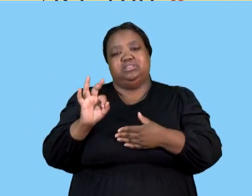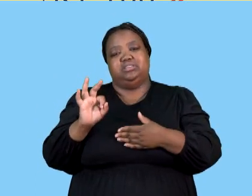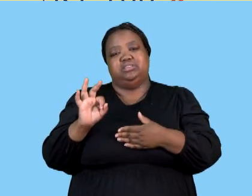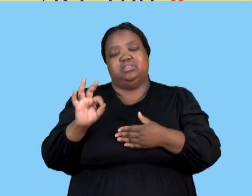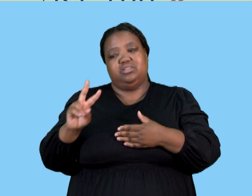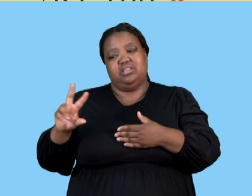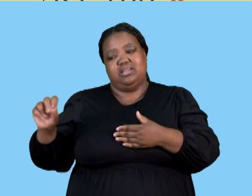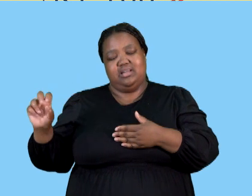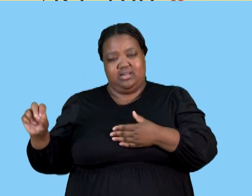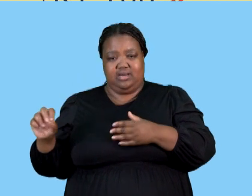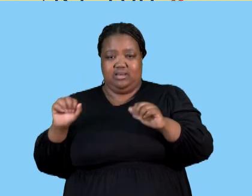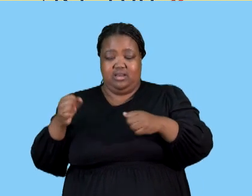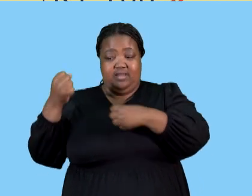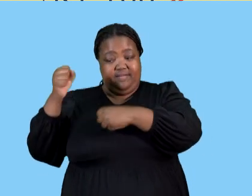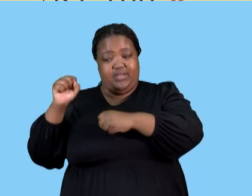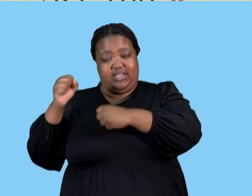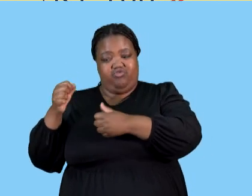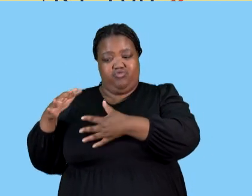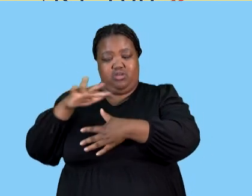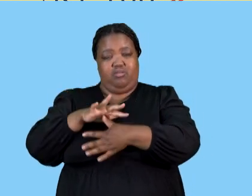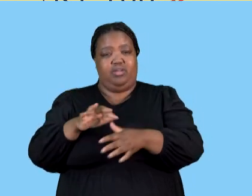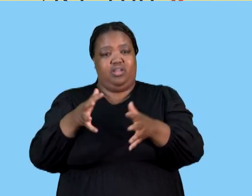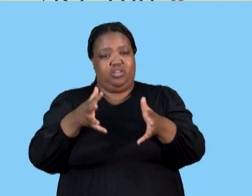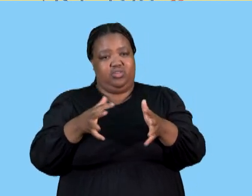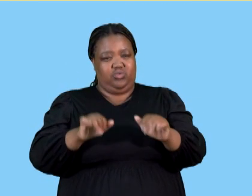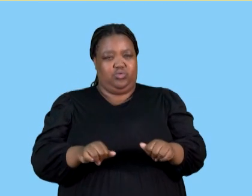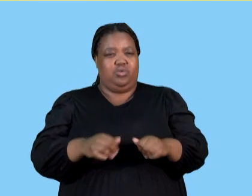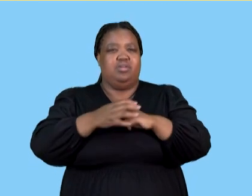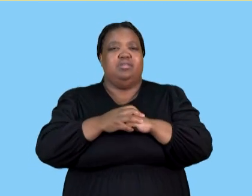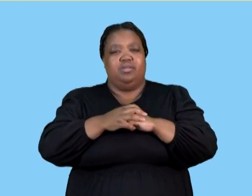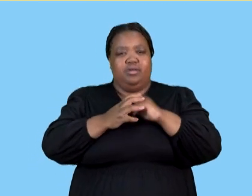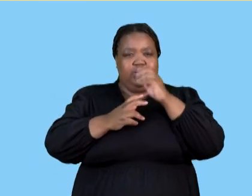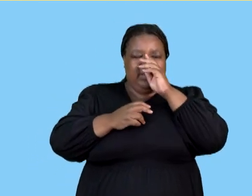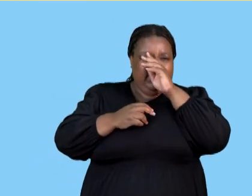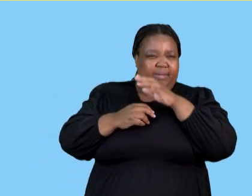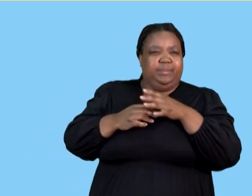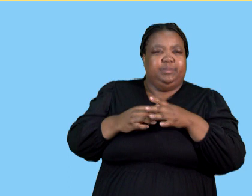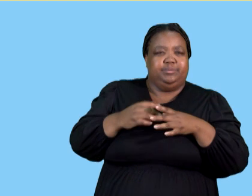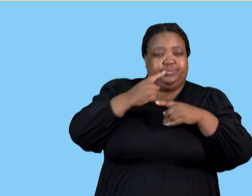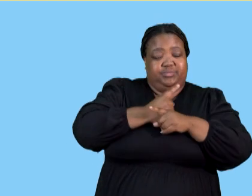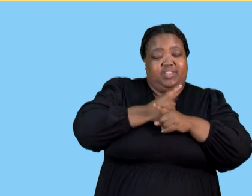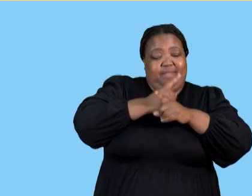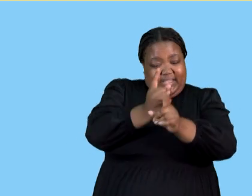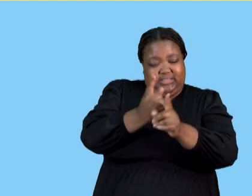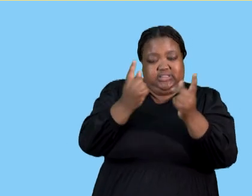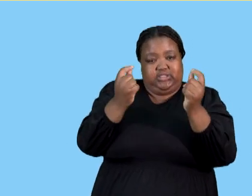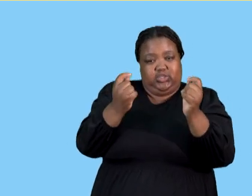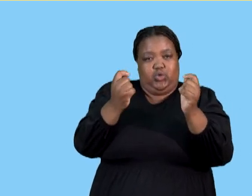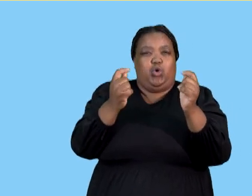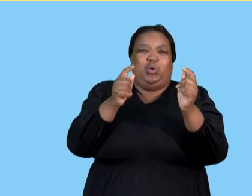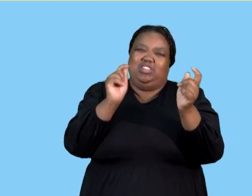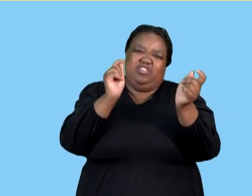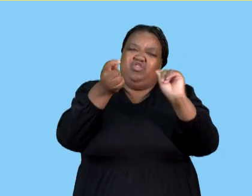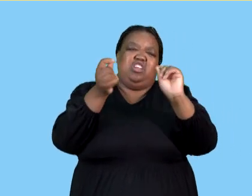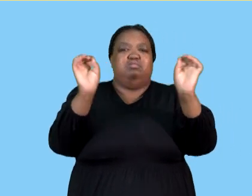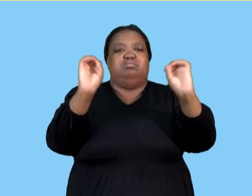13,800. That becomes my factory overhead. I'm going to move on now to what are known as fixed